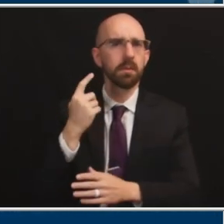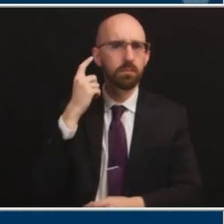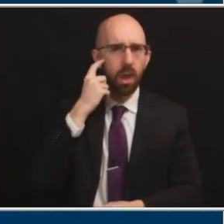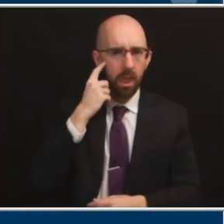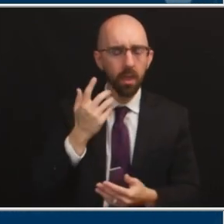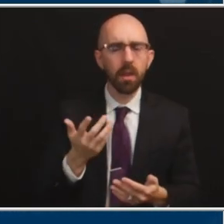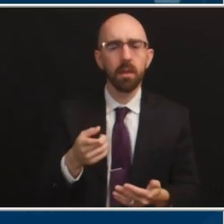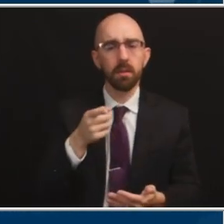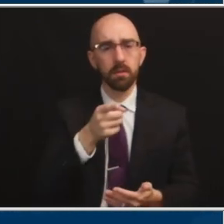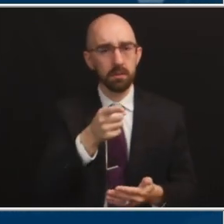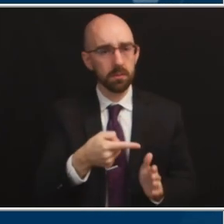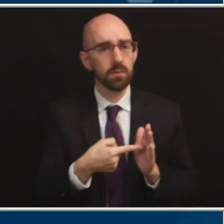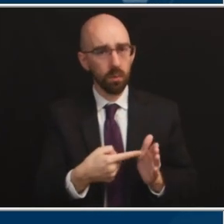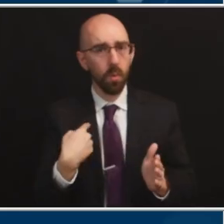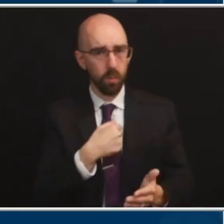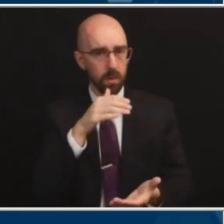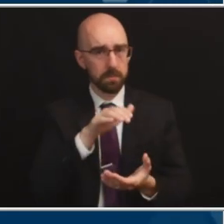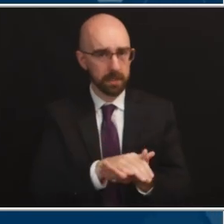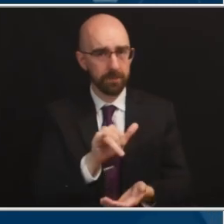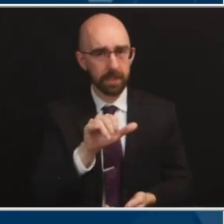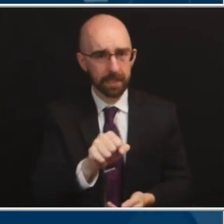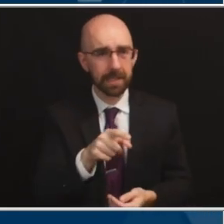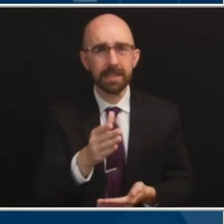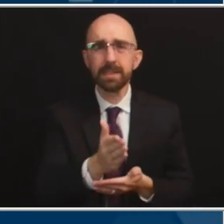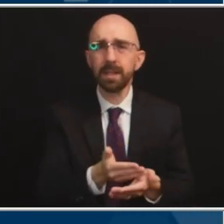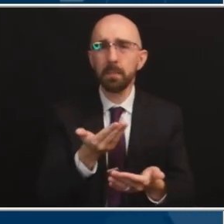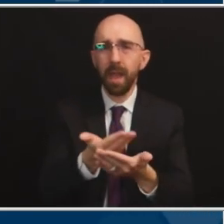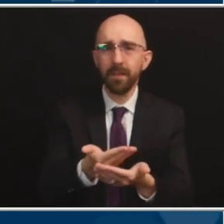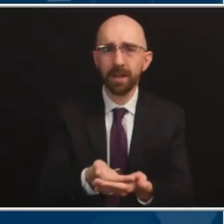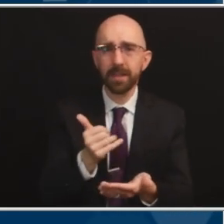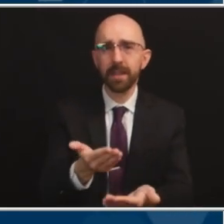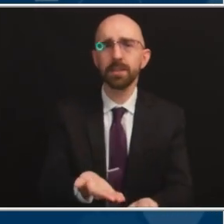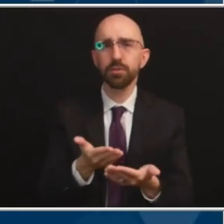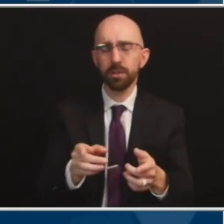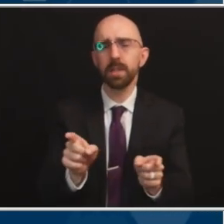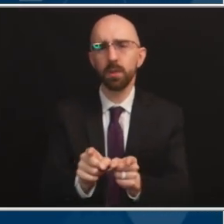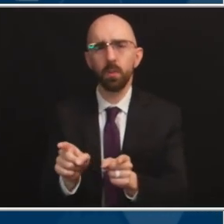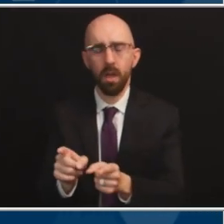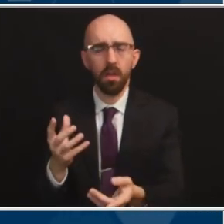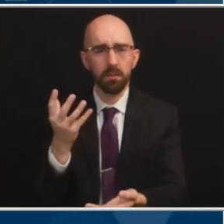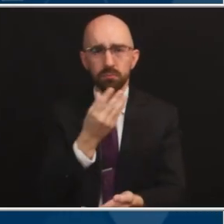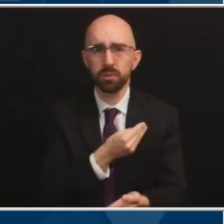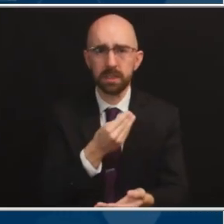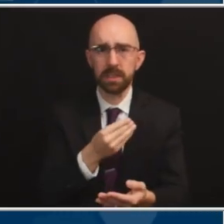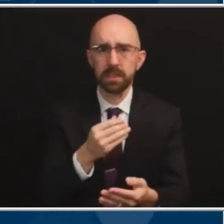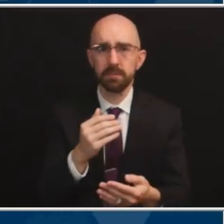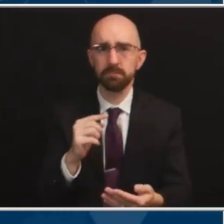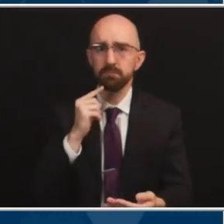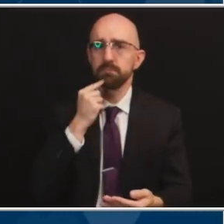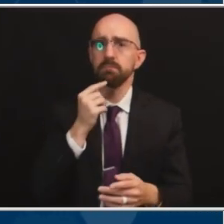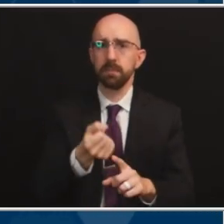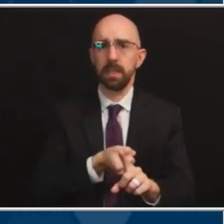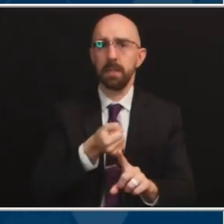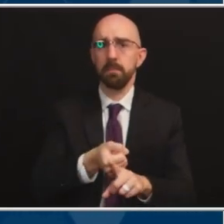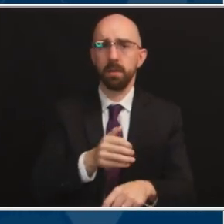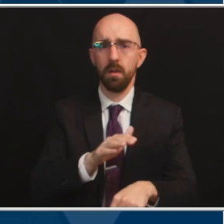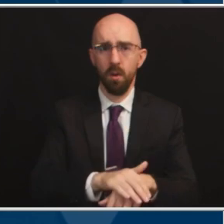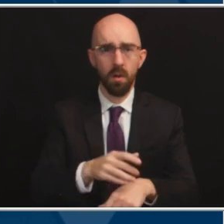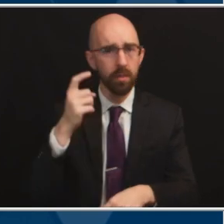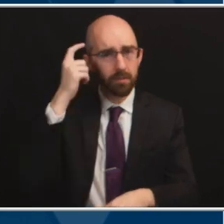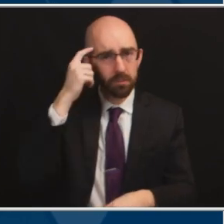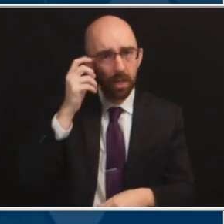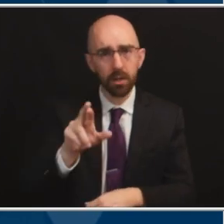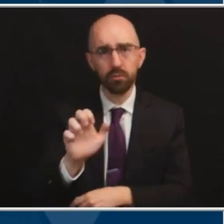we believe that it is, and there's some other evidence that suggests that as well, but has a pretty profound impact on the brain creatine